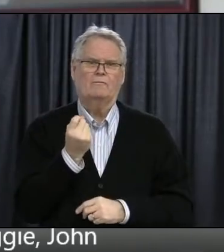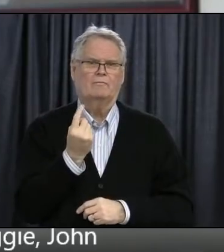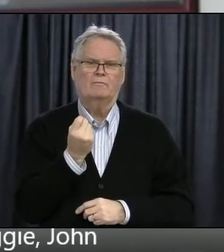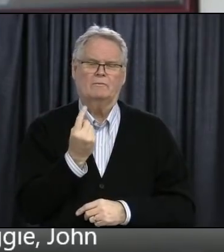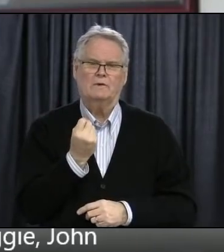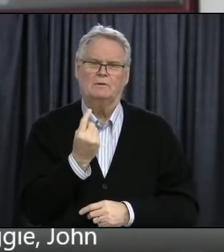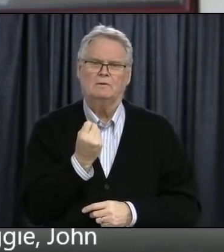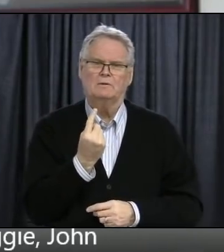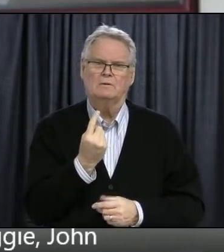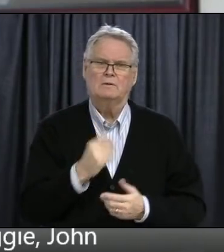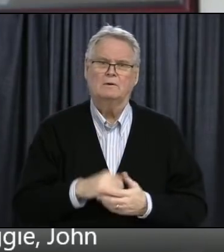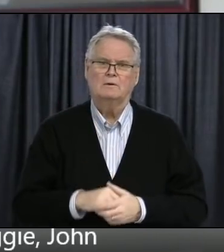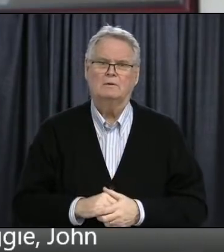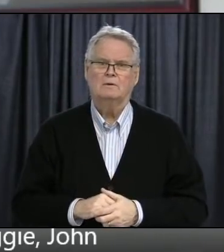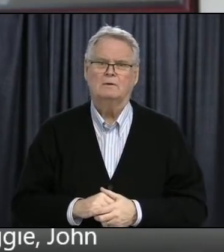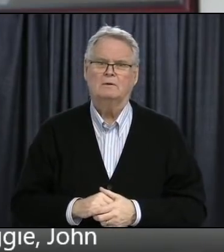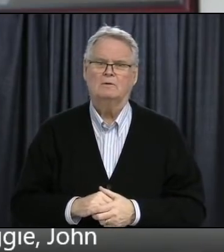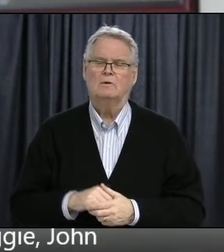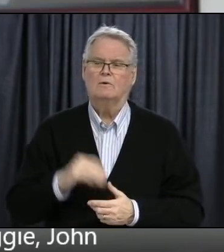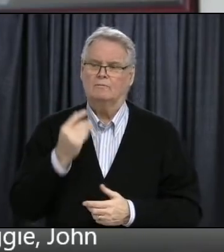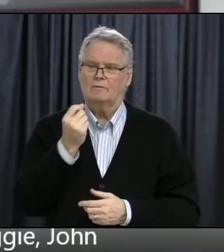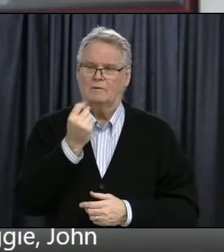are on intensive care.